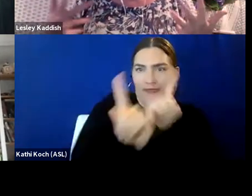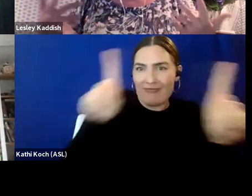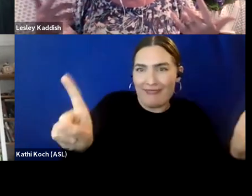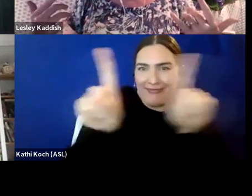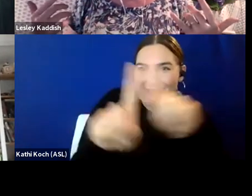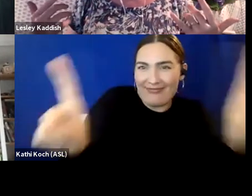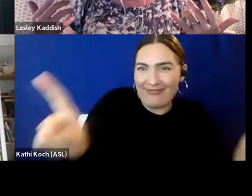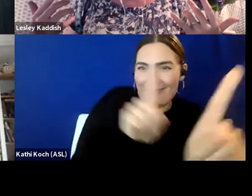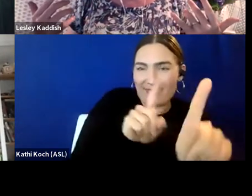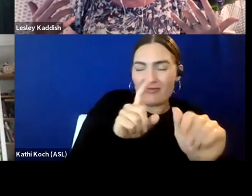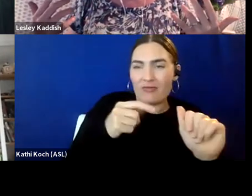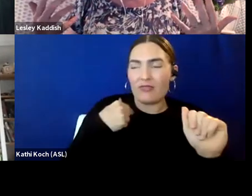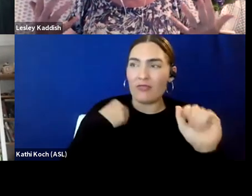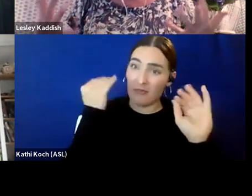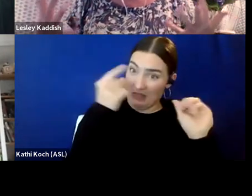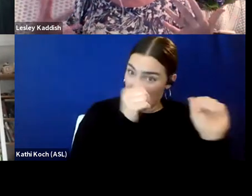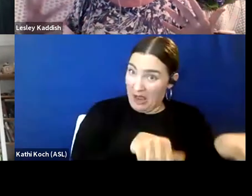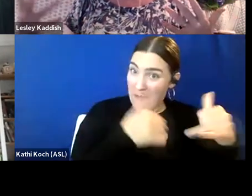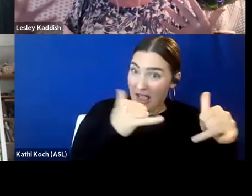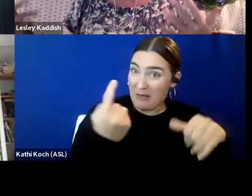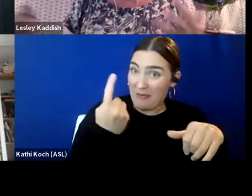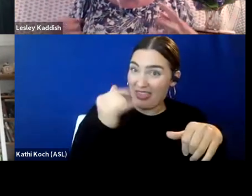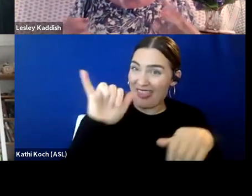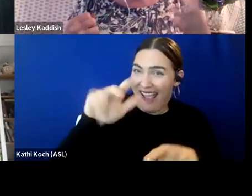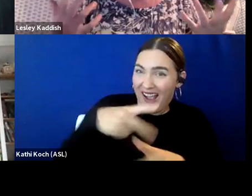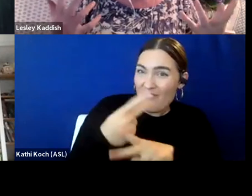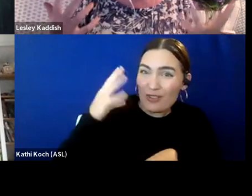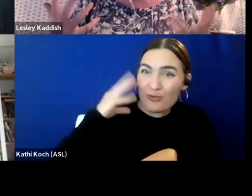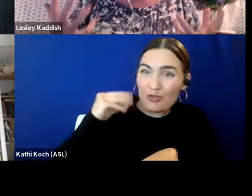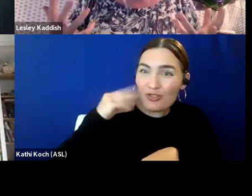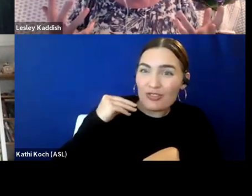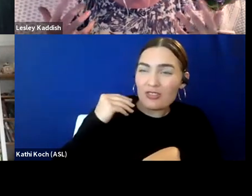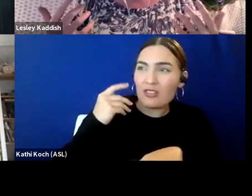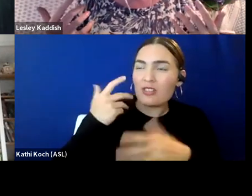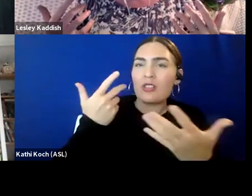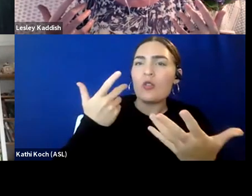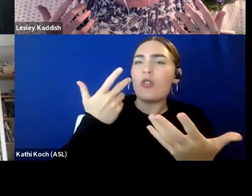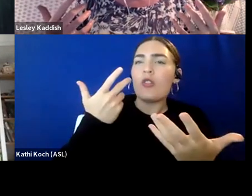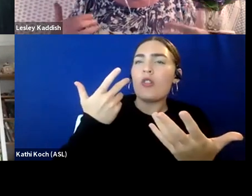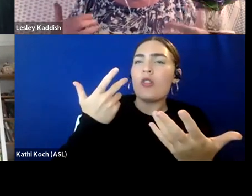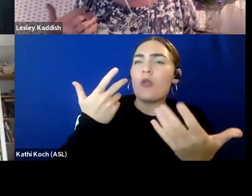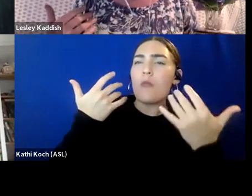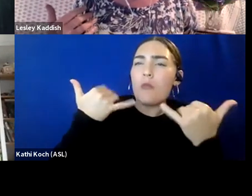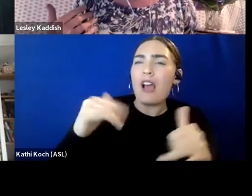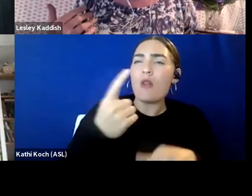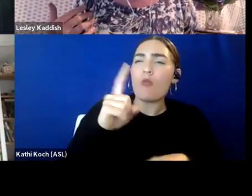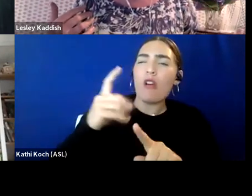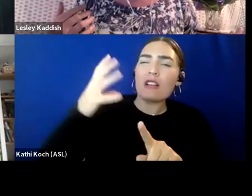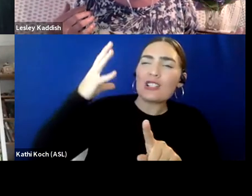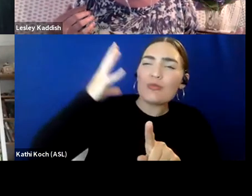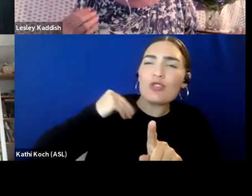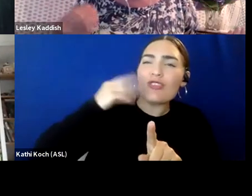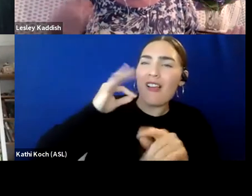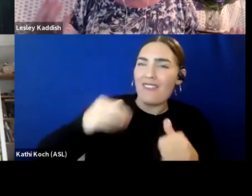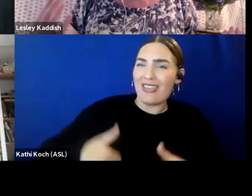this, where they were sort of these experiential, these sort of moments of living in life where I would put words to them. And